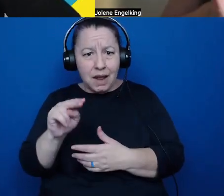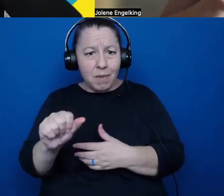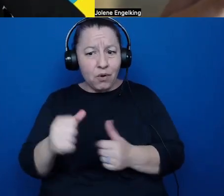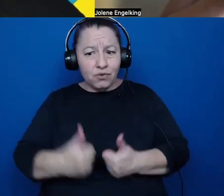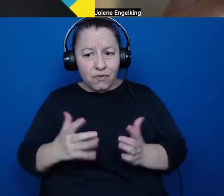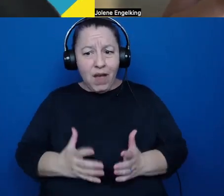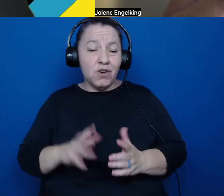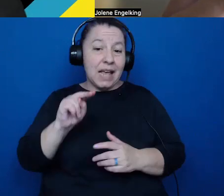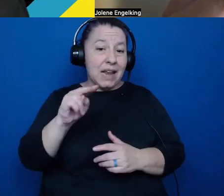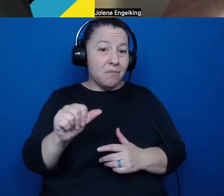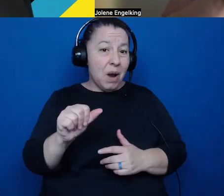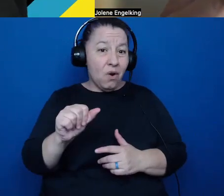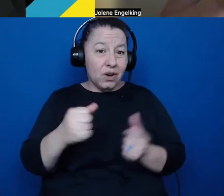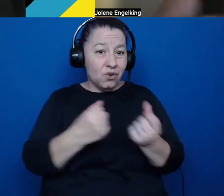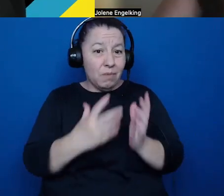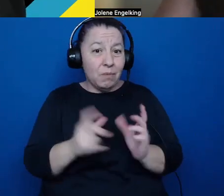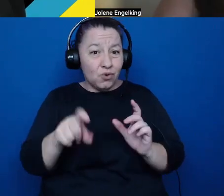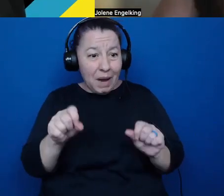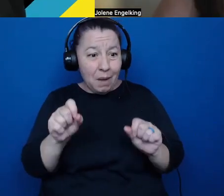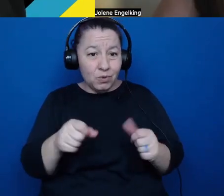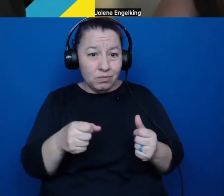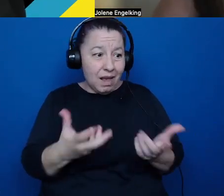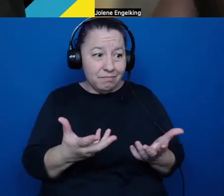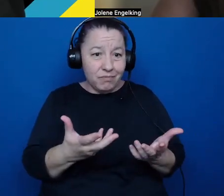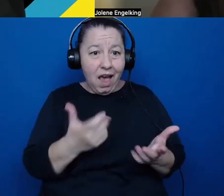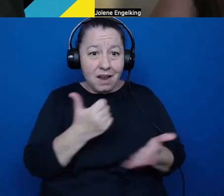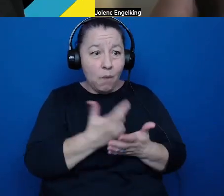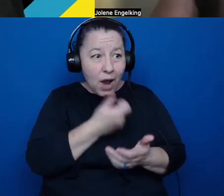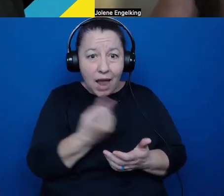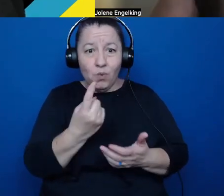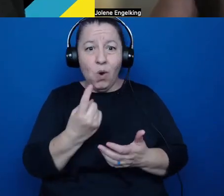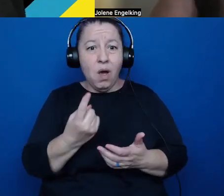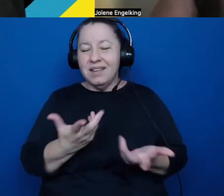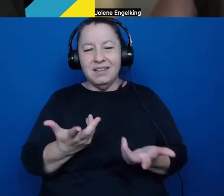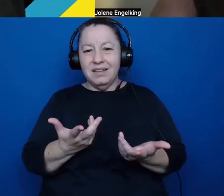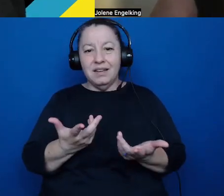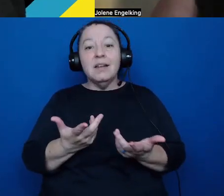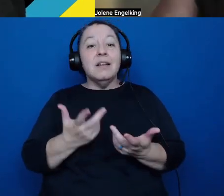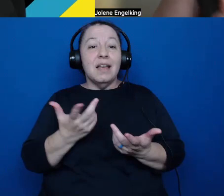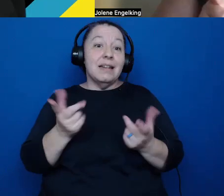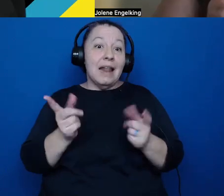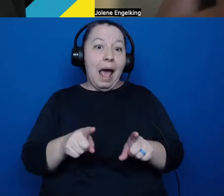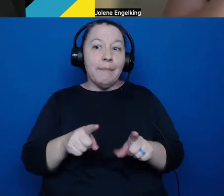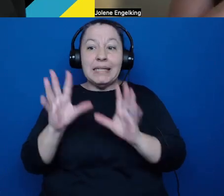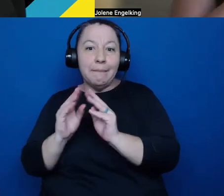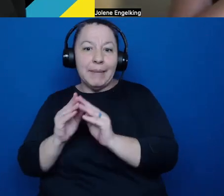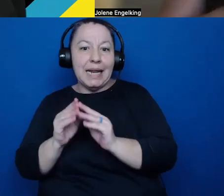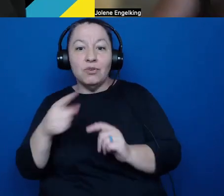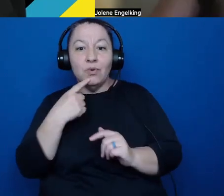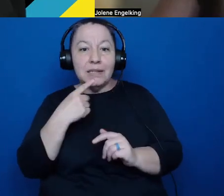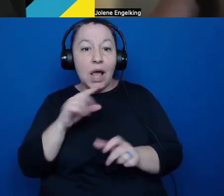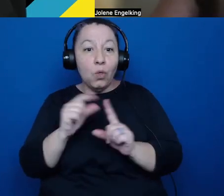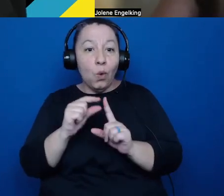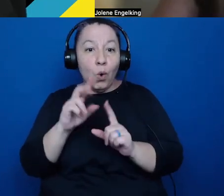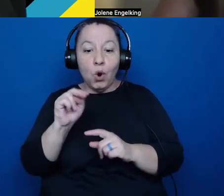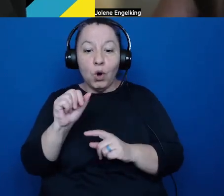think that people kind of get like, you get kind of so pointed, where it gets to the point where in meetings, all of a sudden people, like you say the word native and people will turn